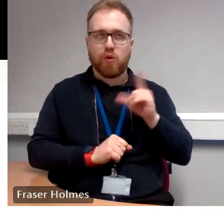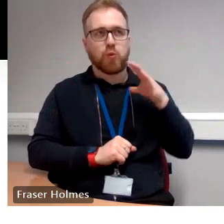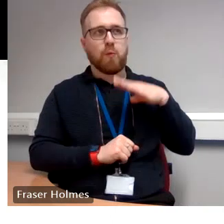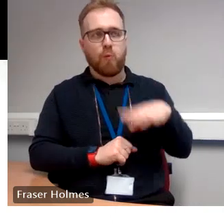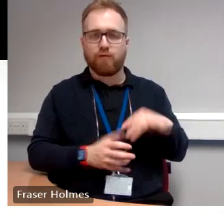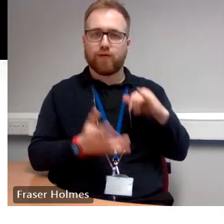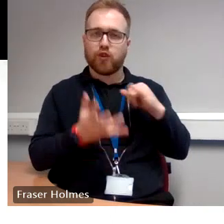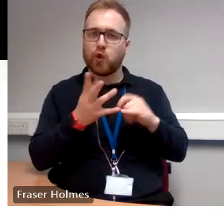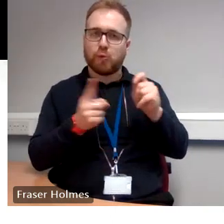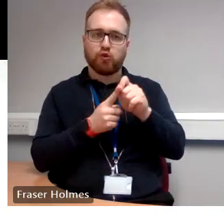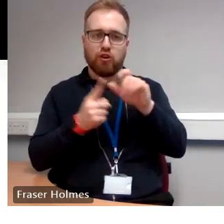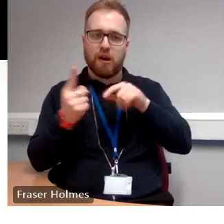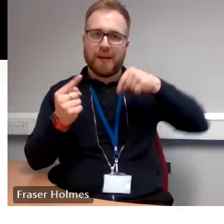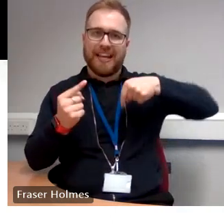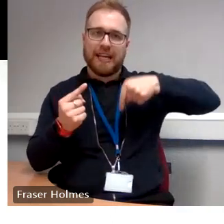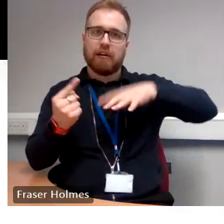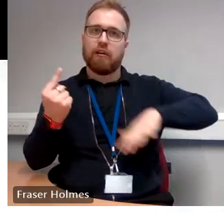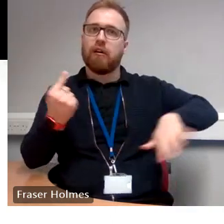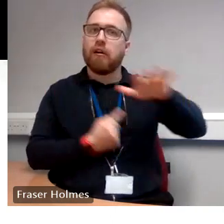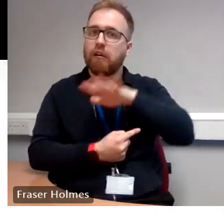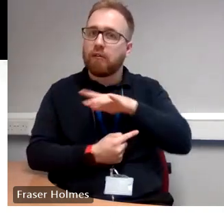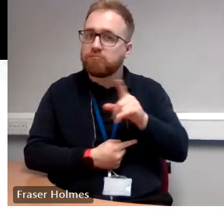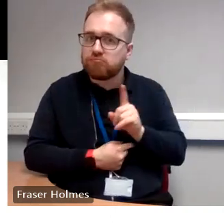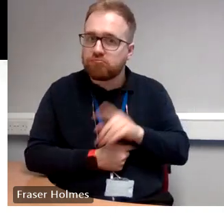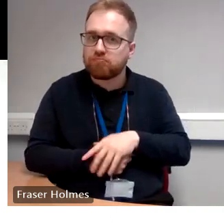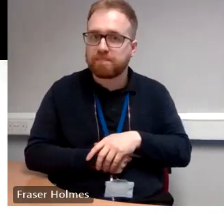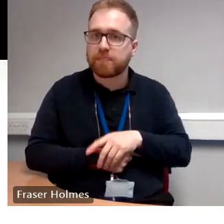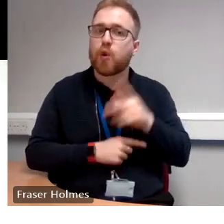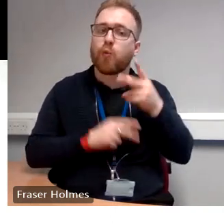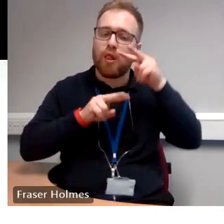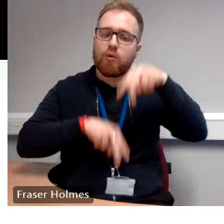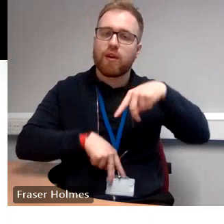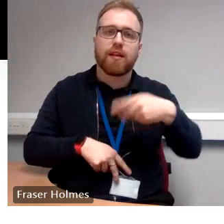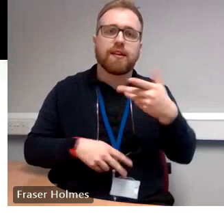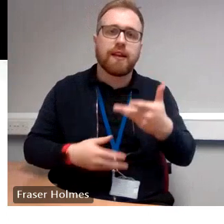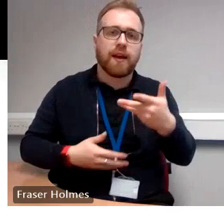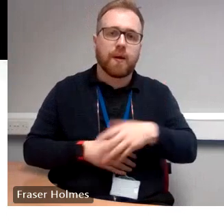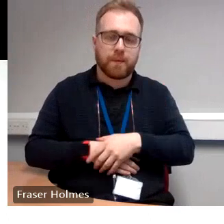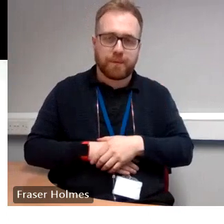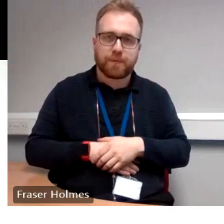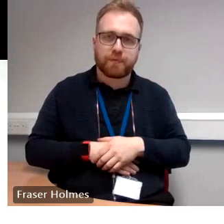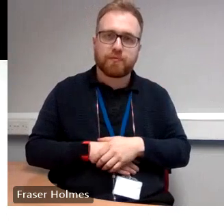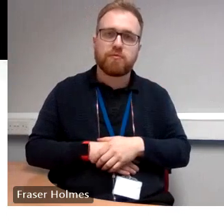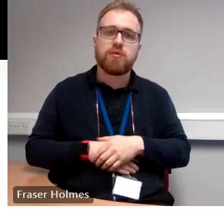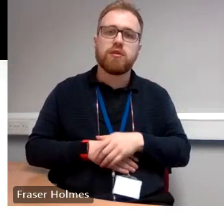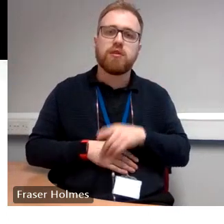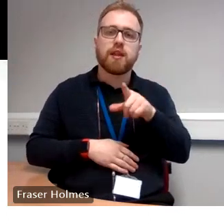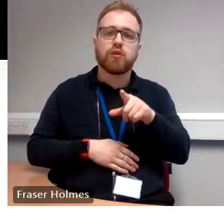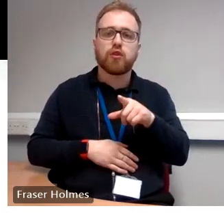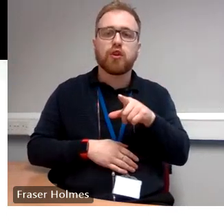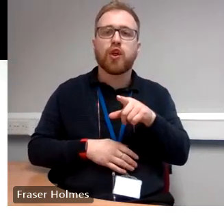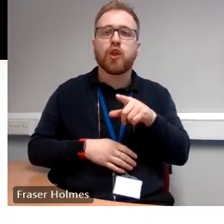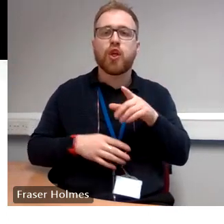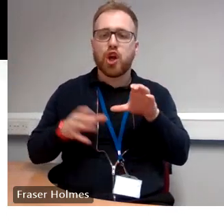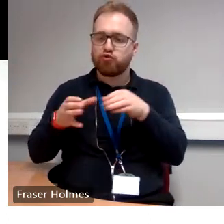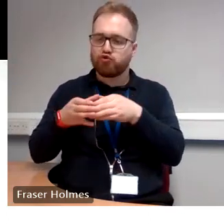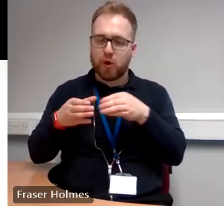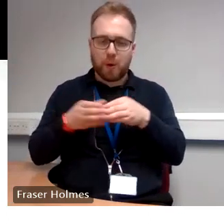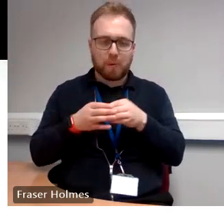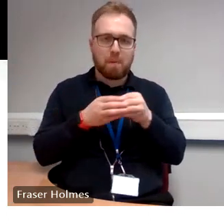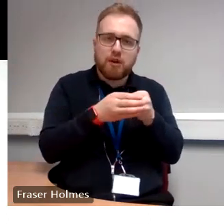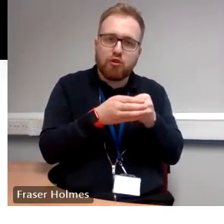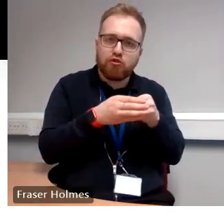prescribing collectively. So that is something we are kind of looking at now. So the next point was around underrepresented groups, and